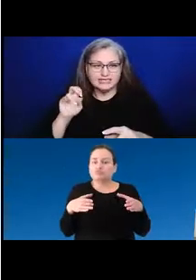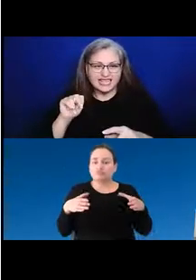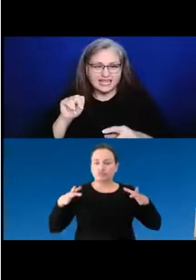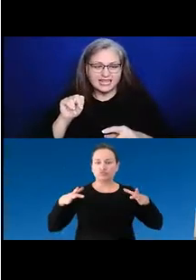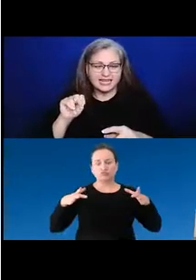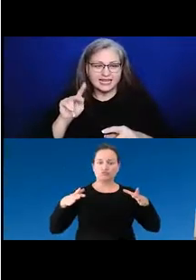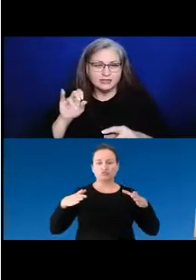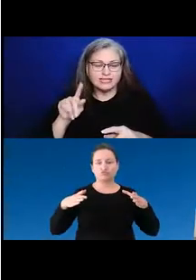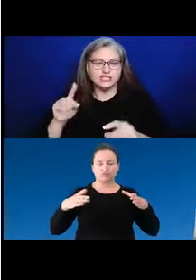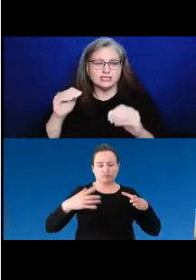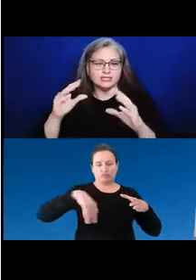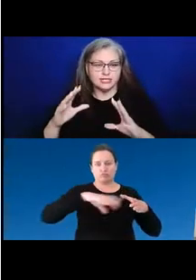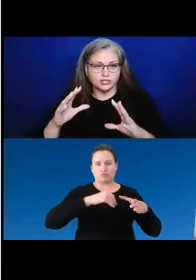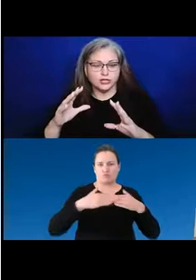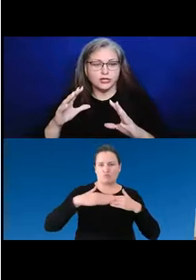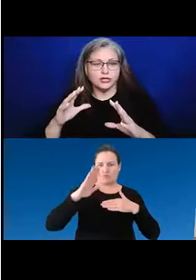a teacher.